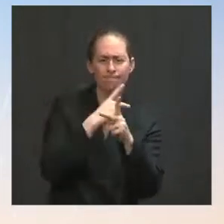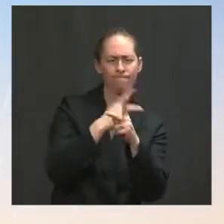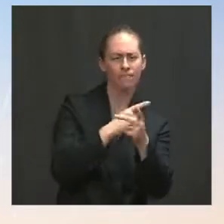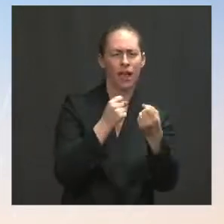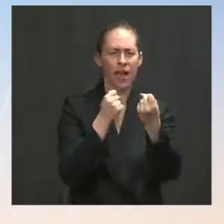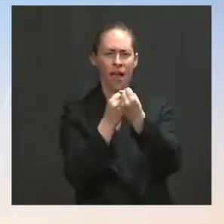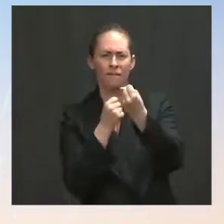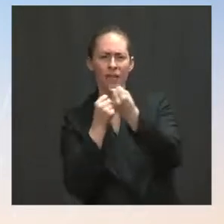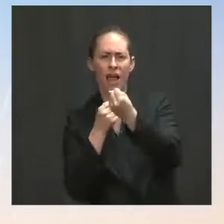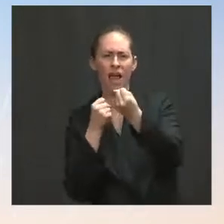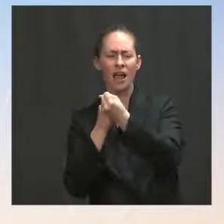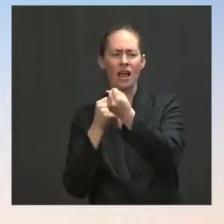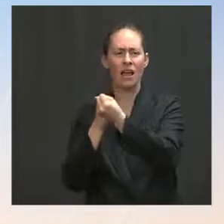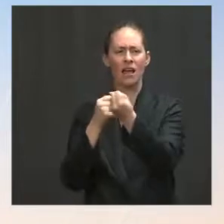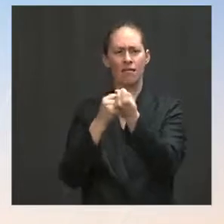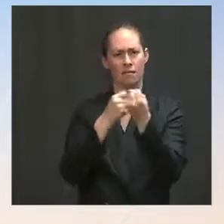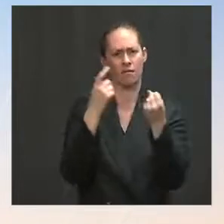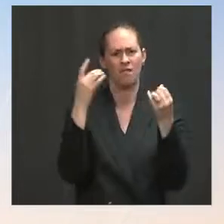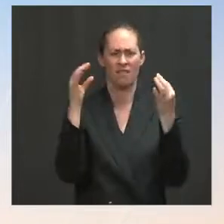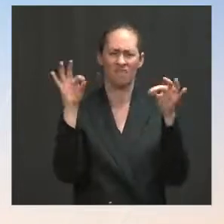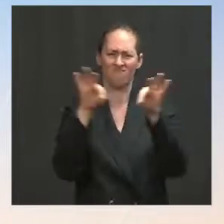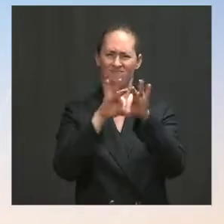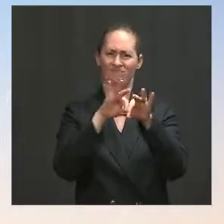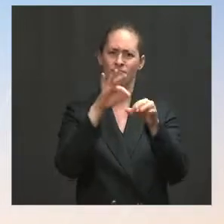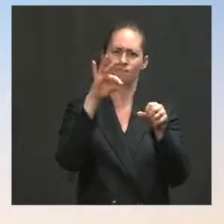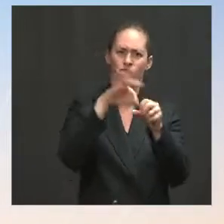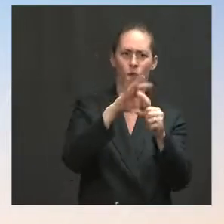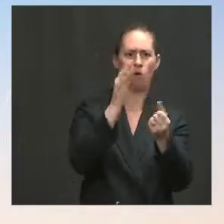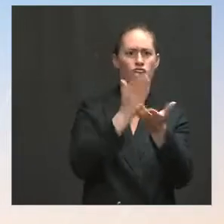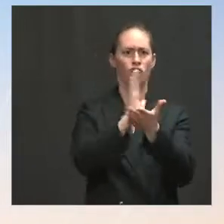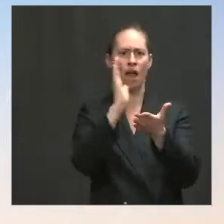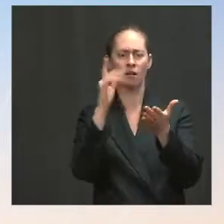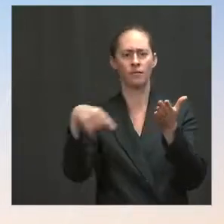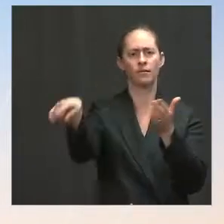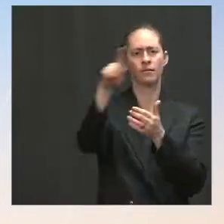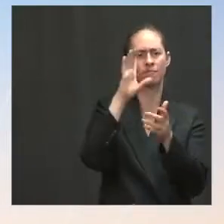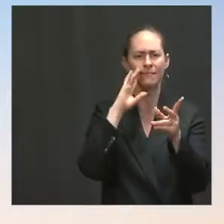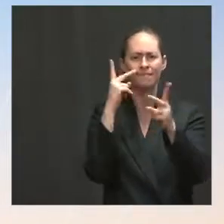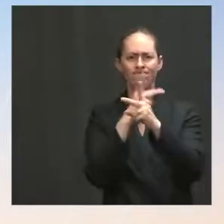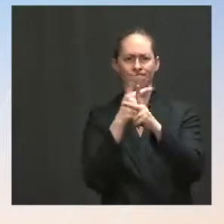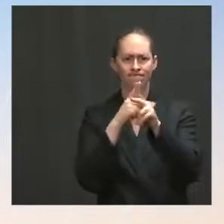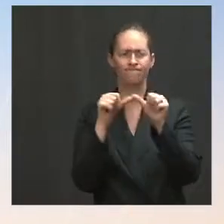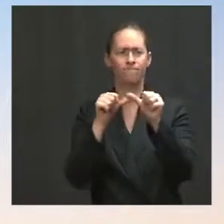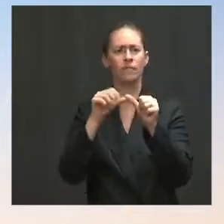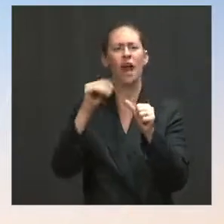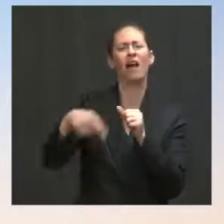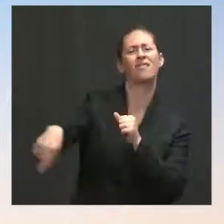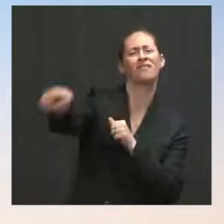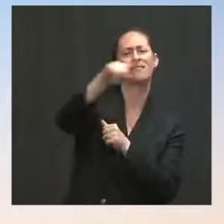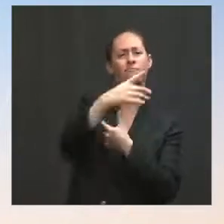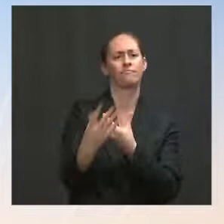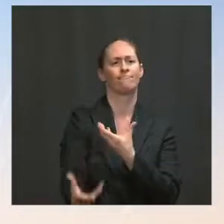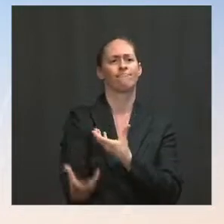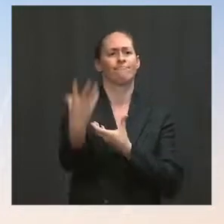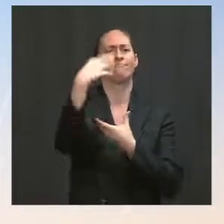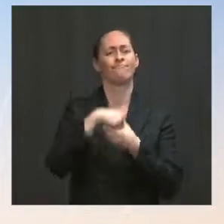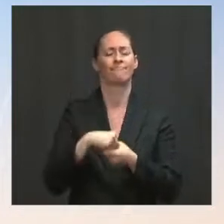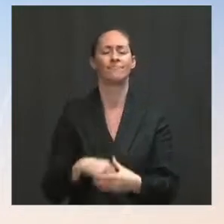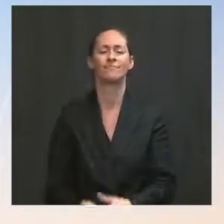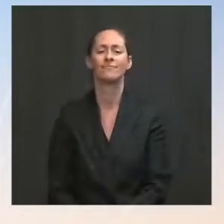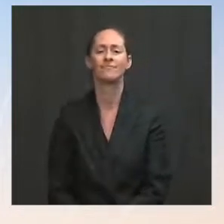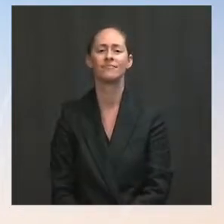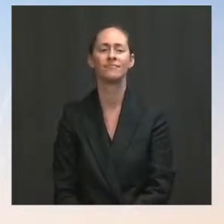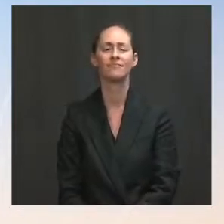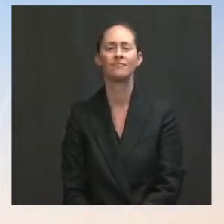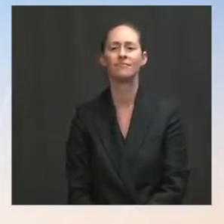rights legislation. And he'll certainly elevate the need for the American people to be engaged in that effort moving forward. Go ahead. Oh, okay.